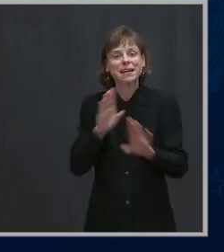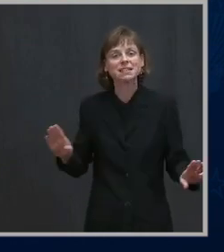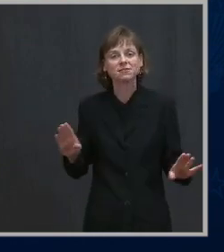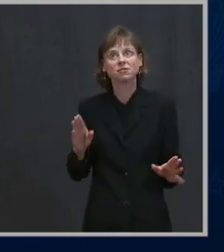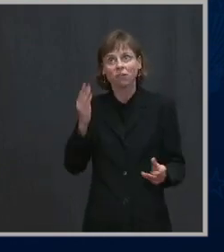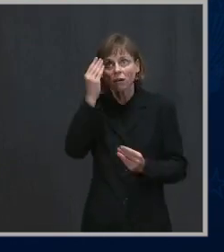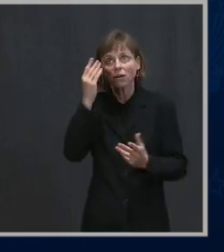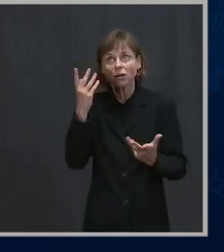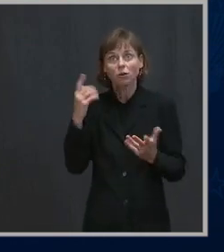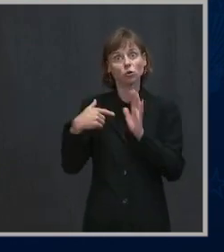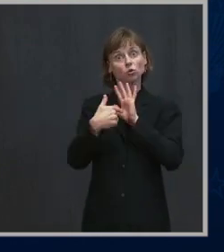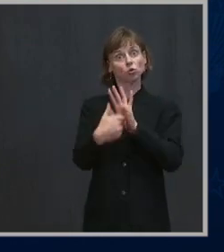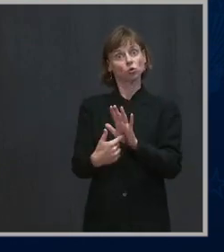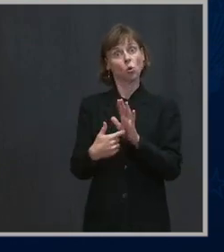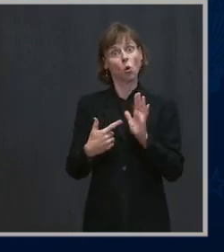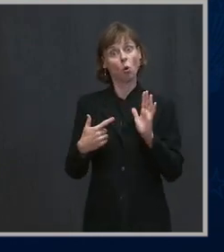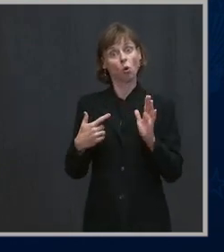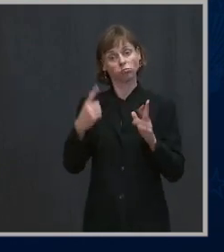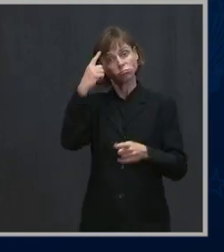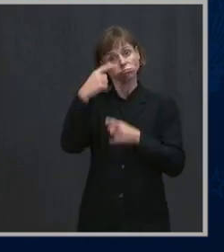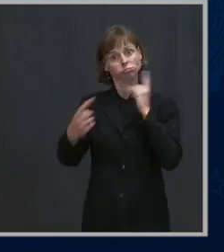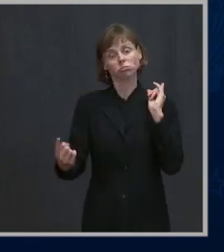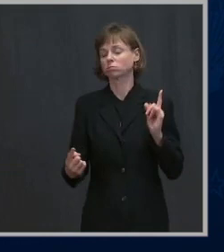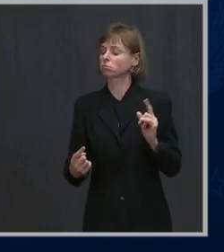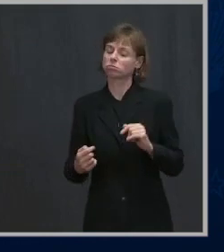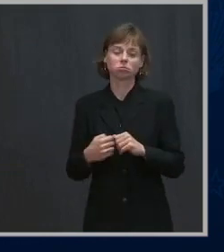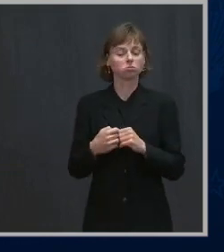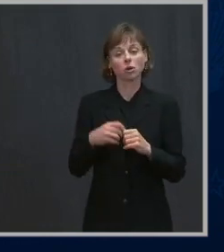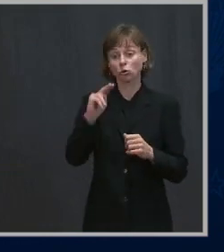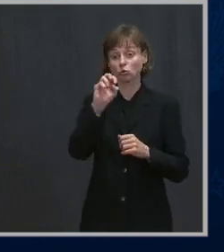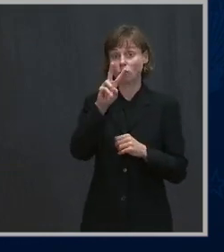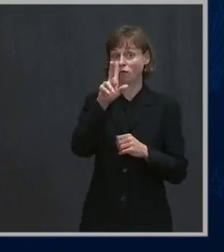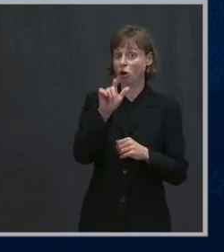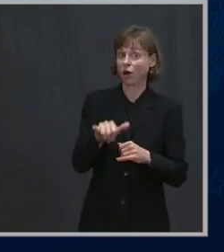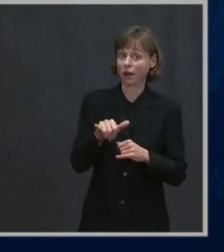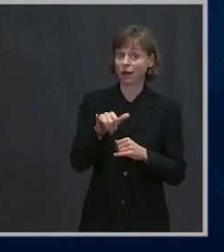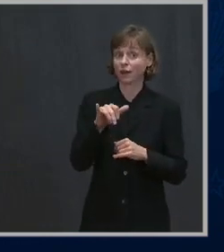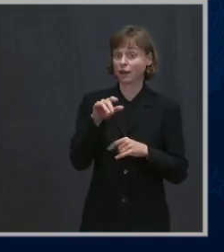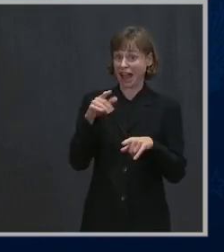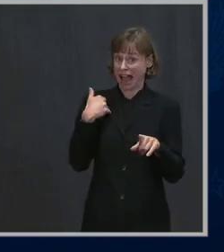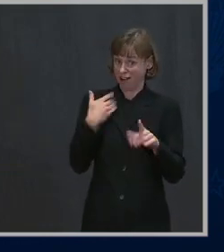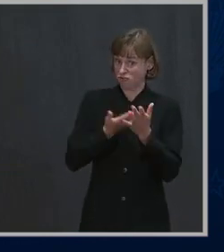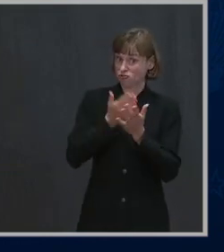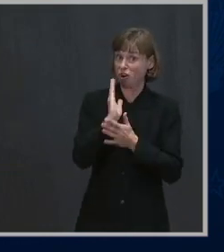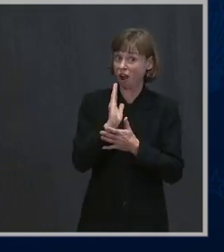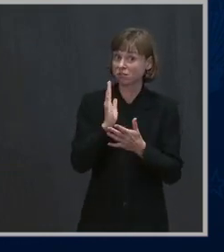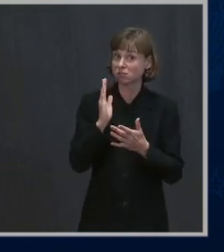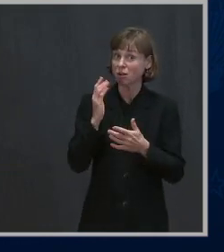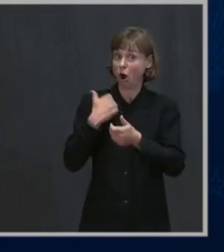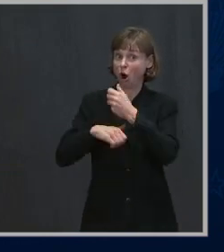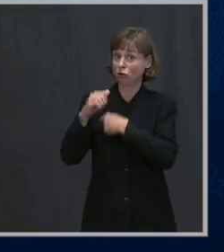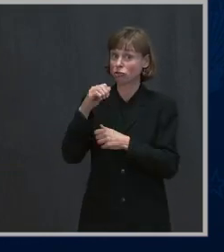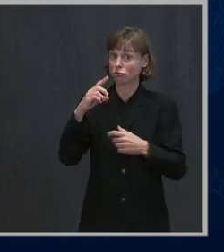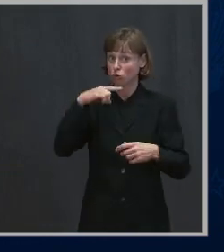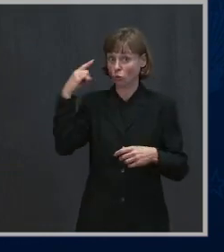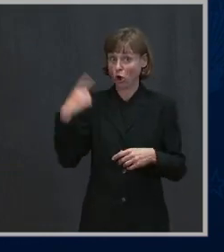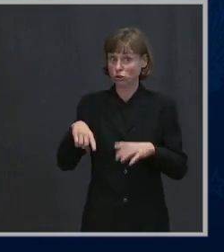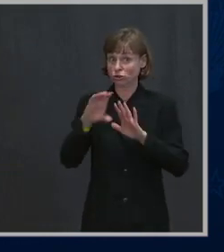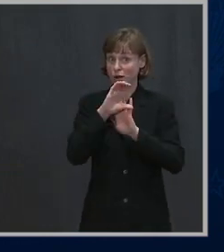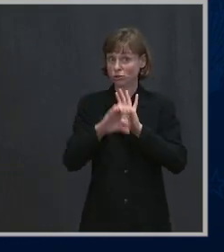community mr navalny like all russian citizens is entitled to his rights under the russian constitution